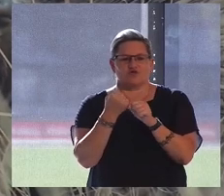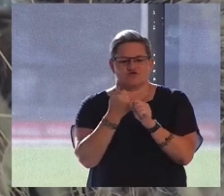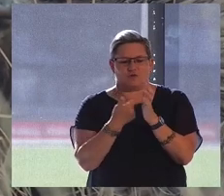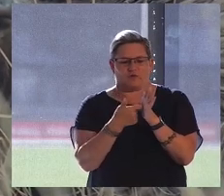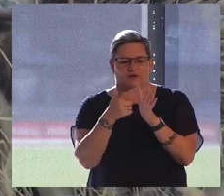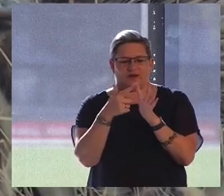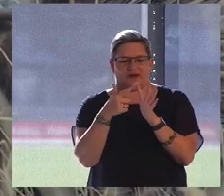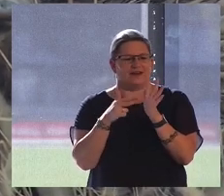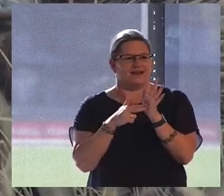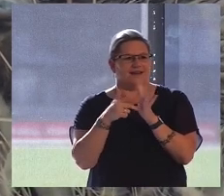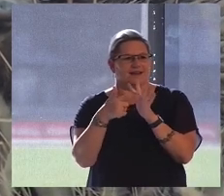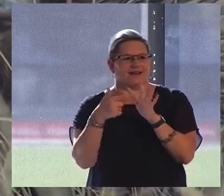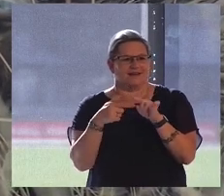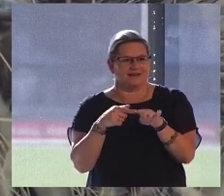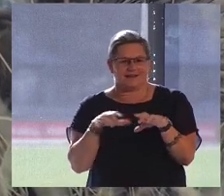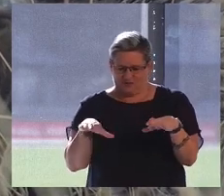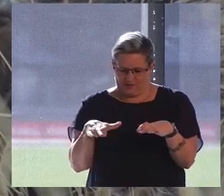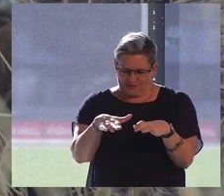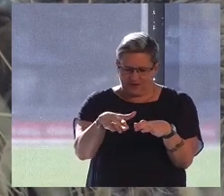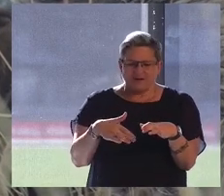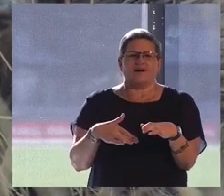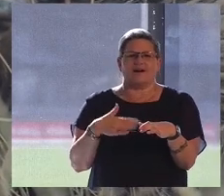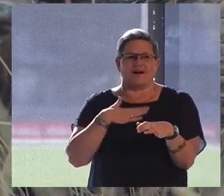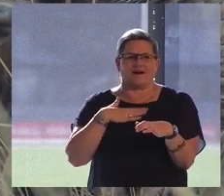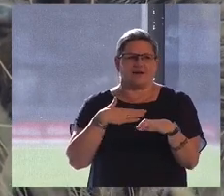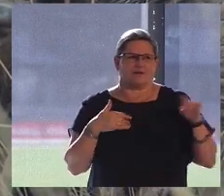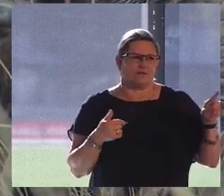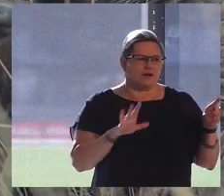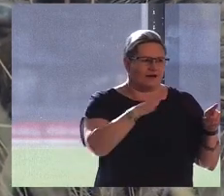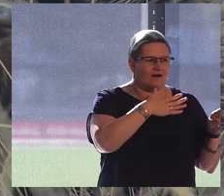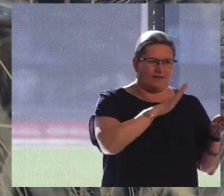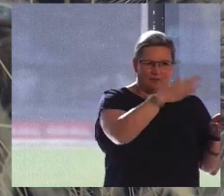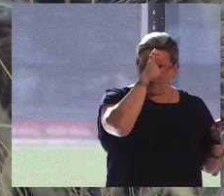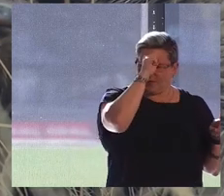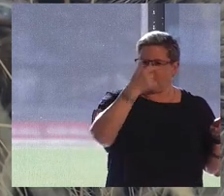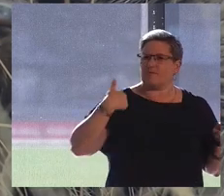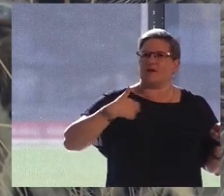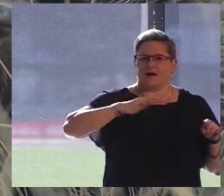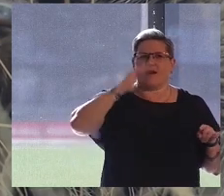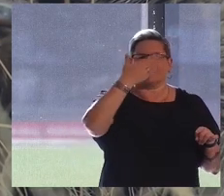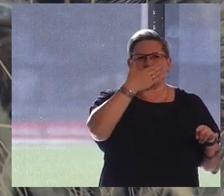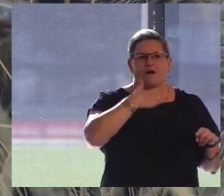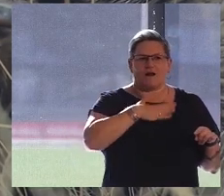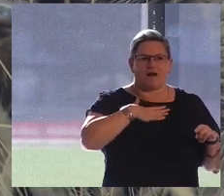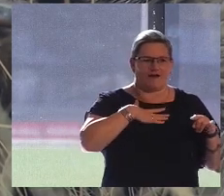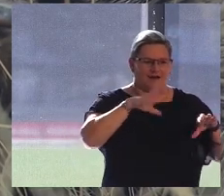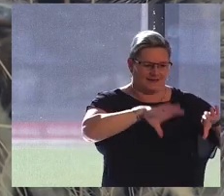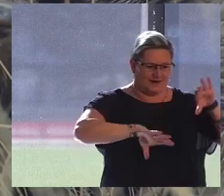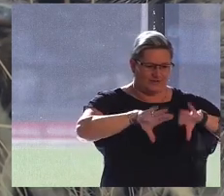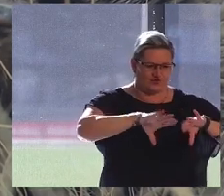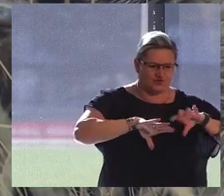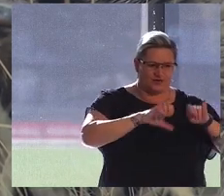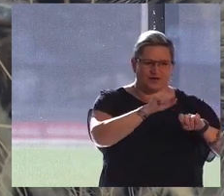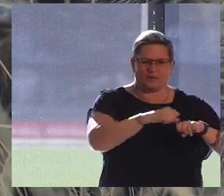I totally remember those days too, except I liked chemistry, but I hadn't got to the bringing the coalition together